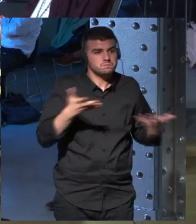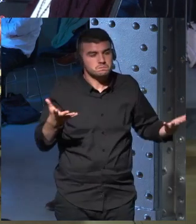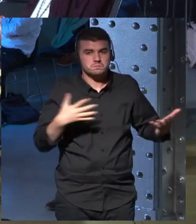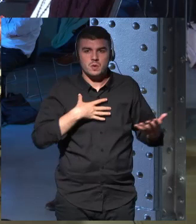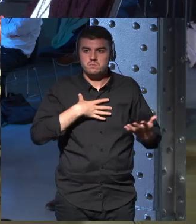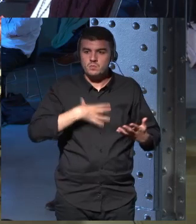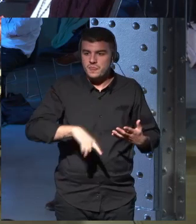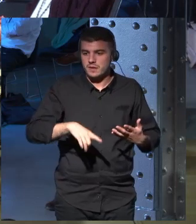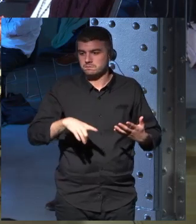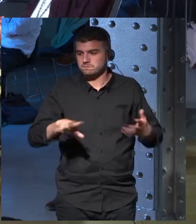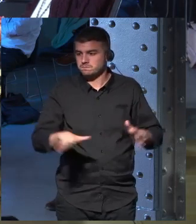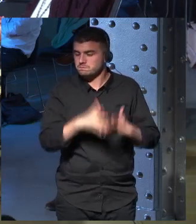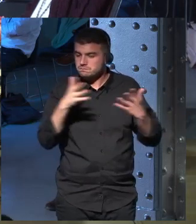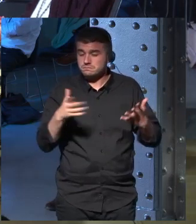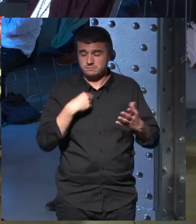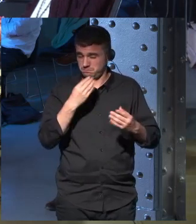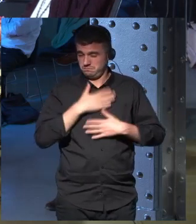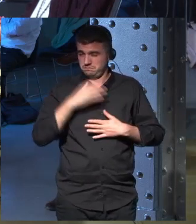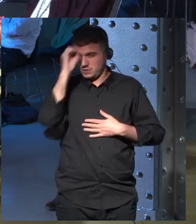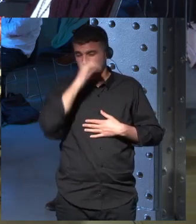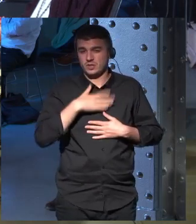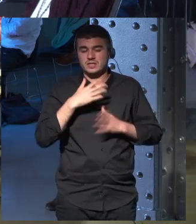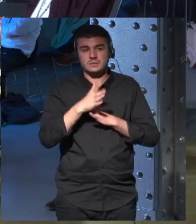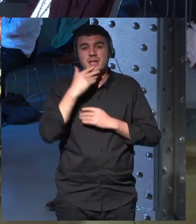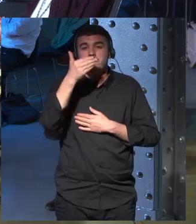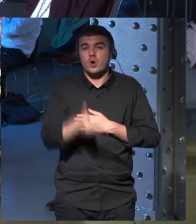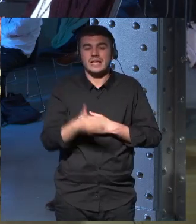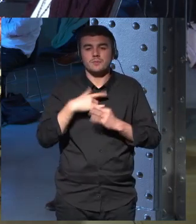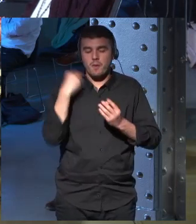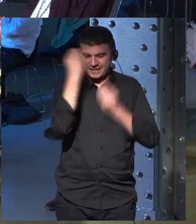as a thinker than to me as a writer.